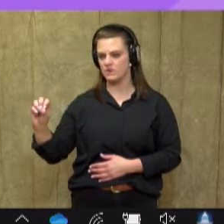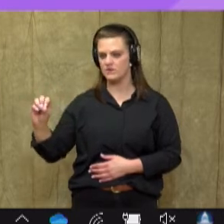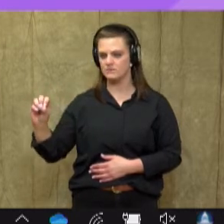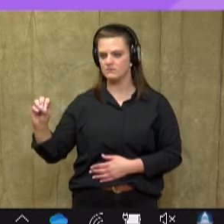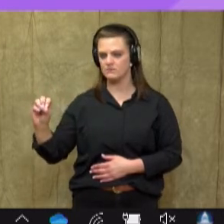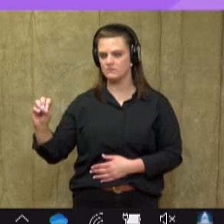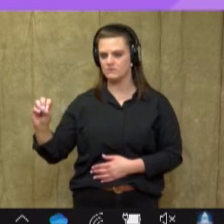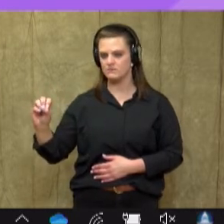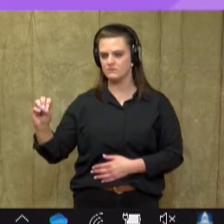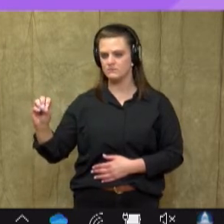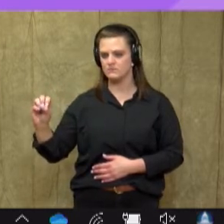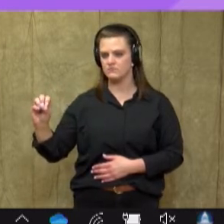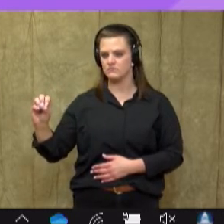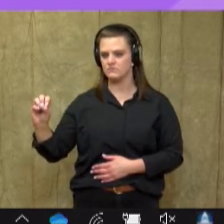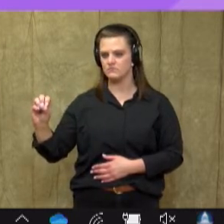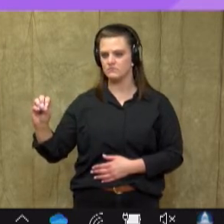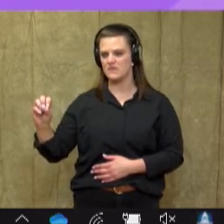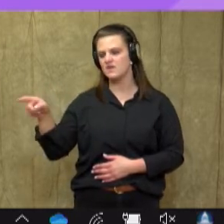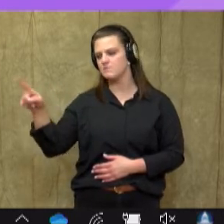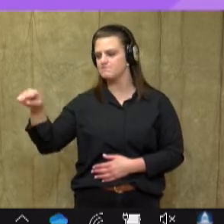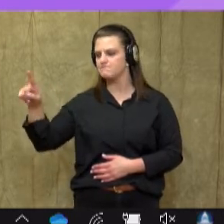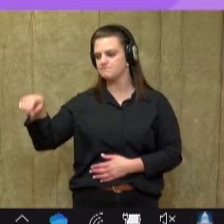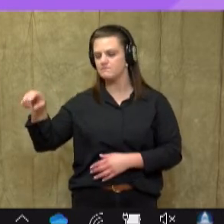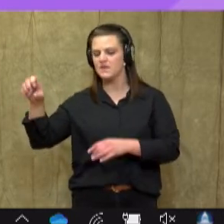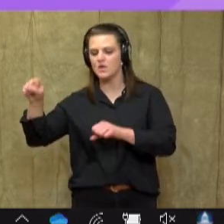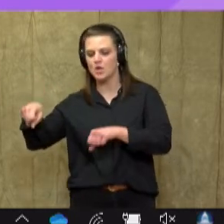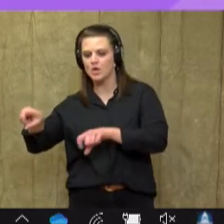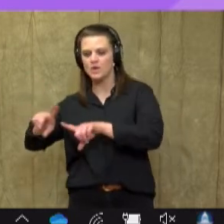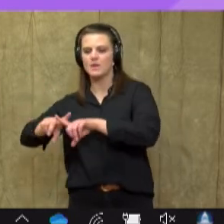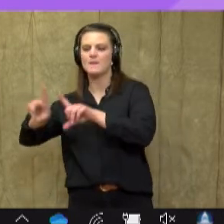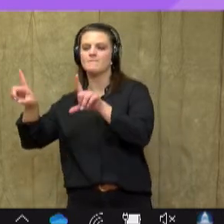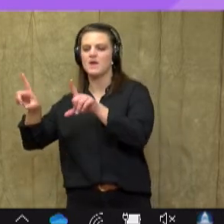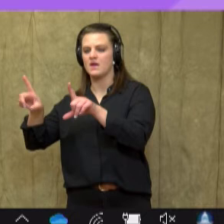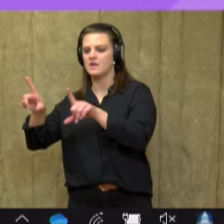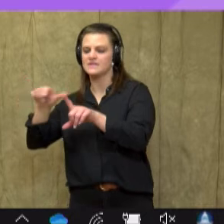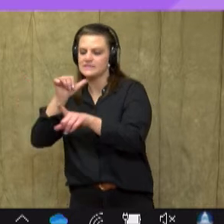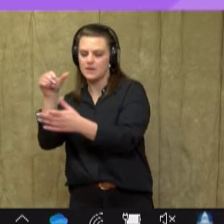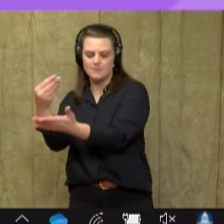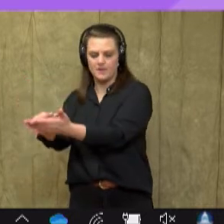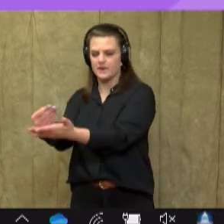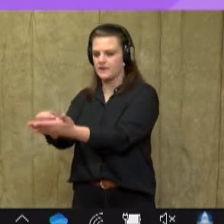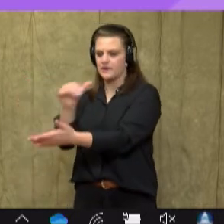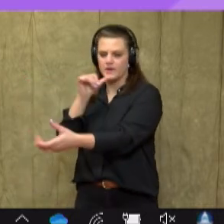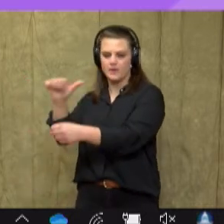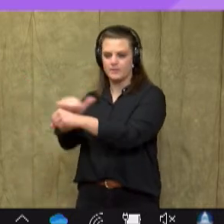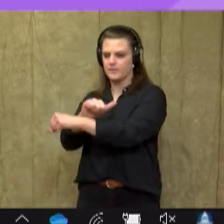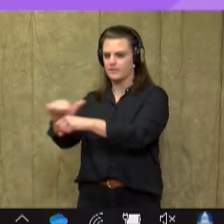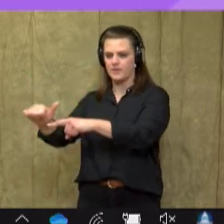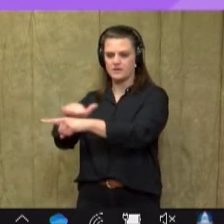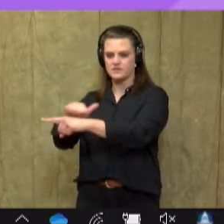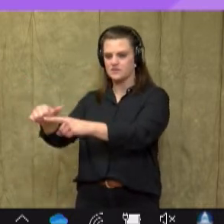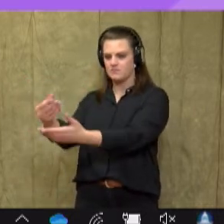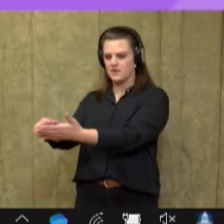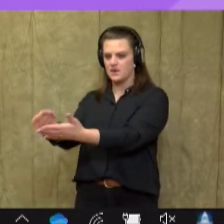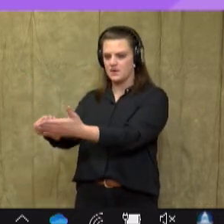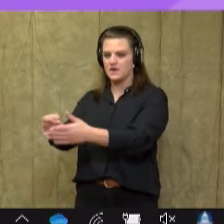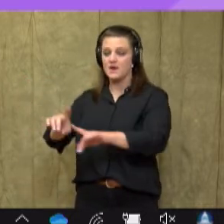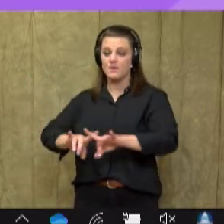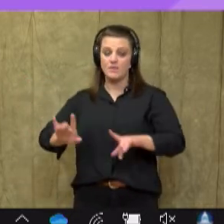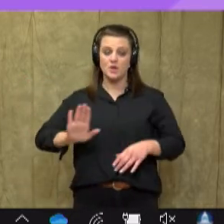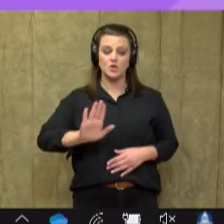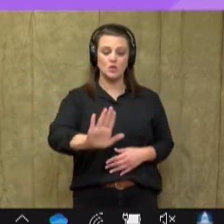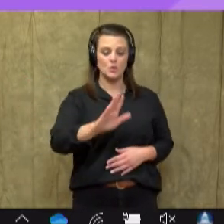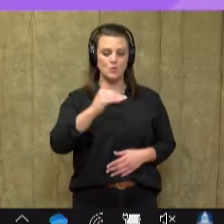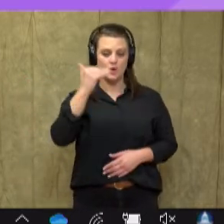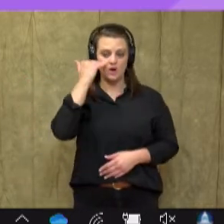could write our cent sign, but this is not money, this is just a fraction, but you can use your